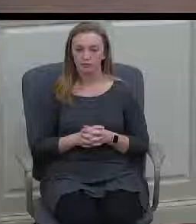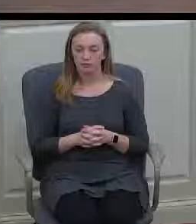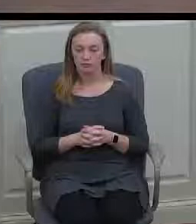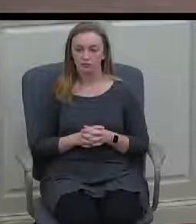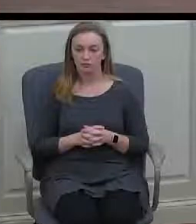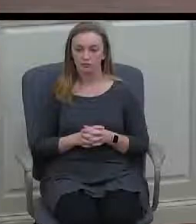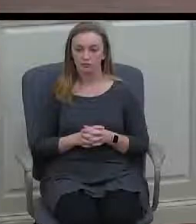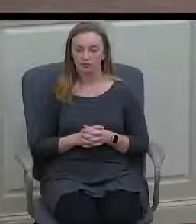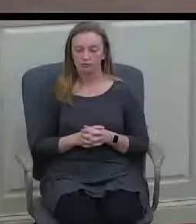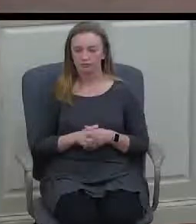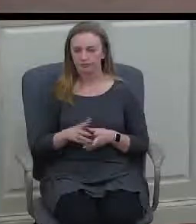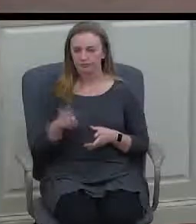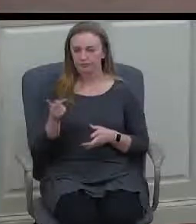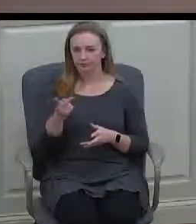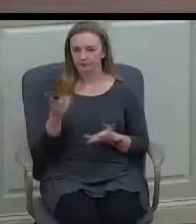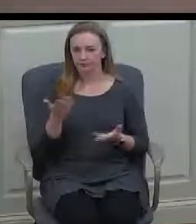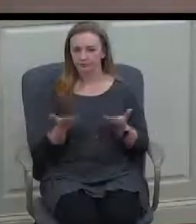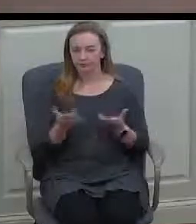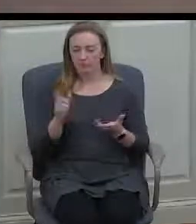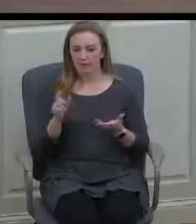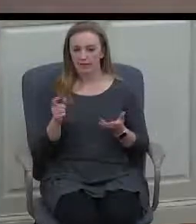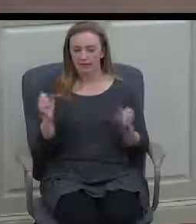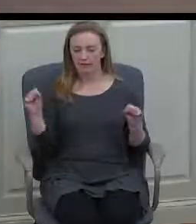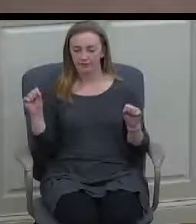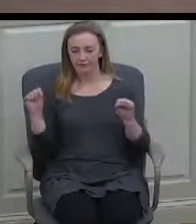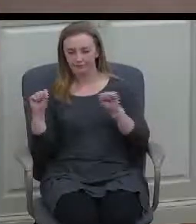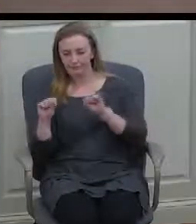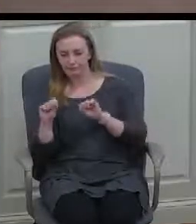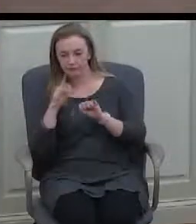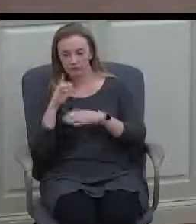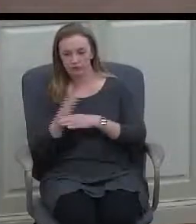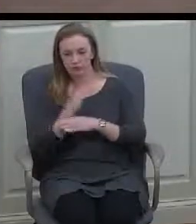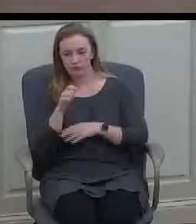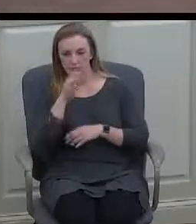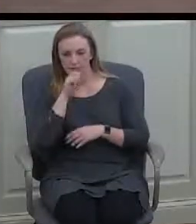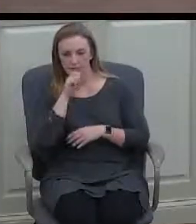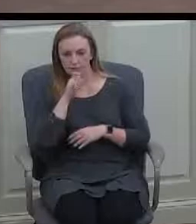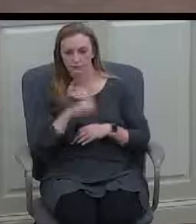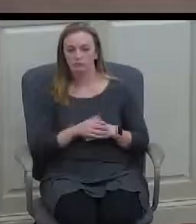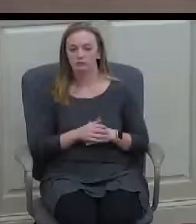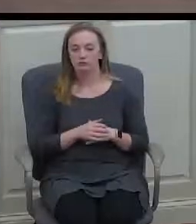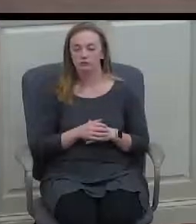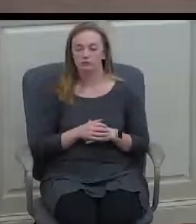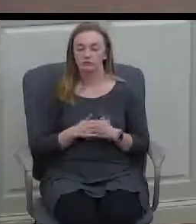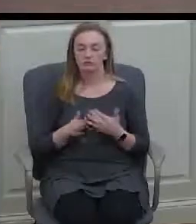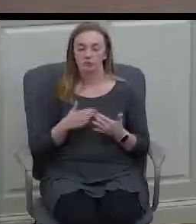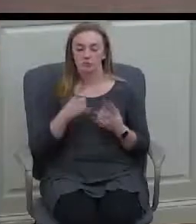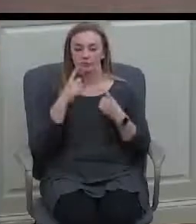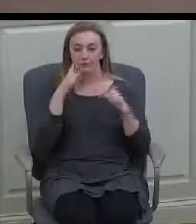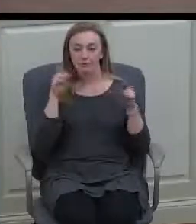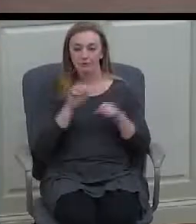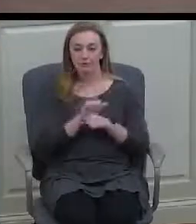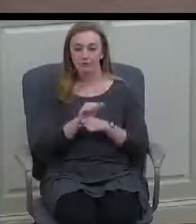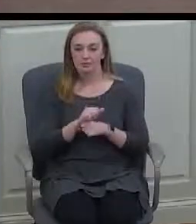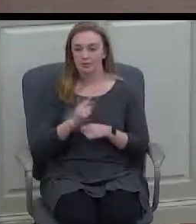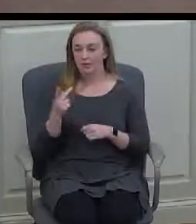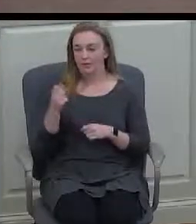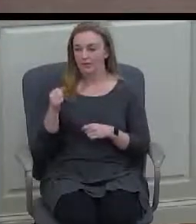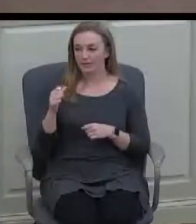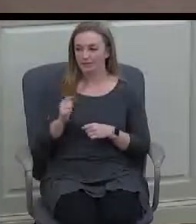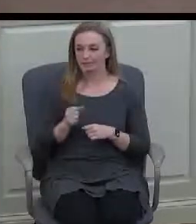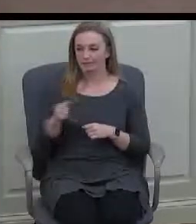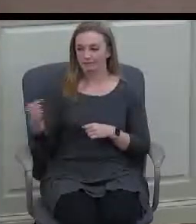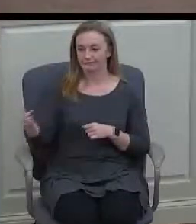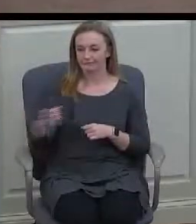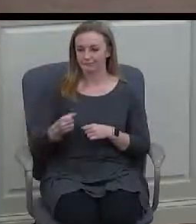You may have to lean together to share the microphone, but whatever works. We can pass it back and forth.